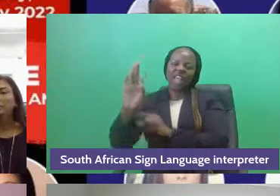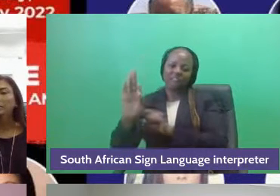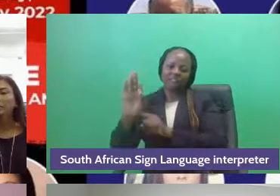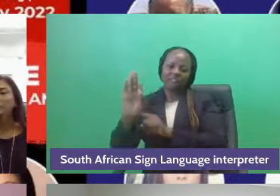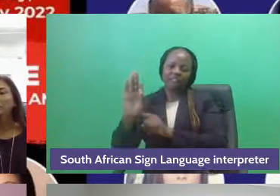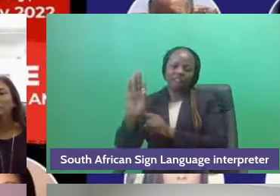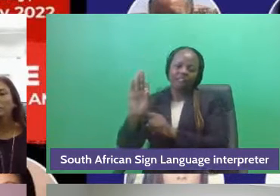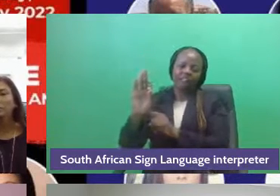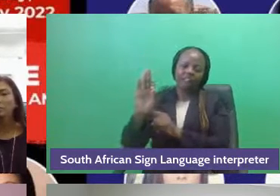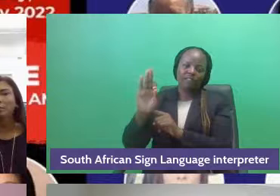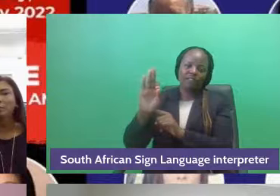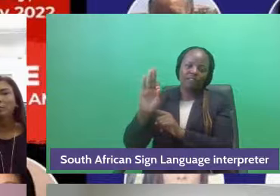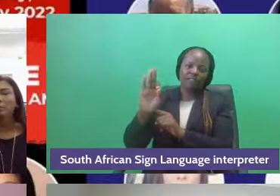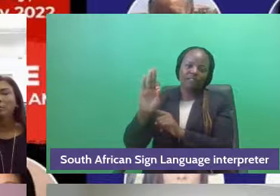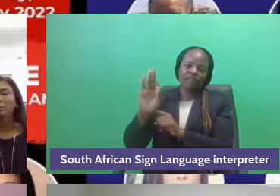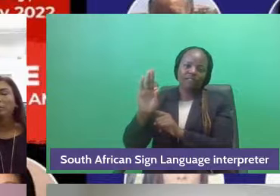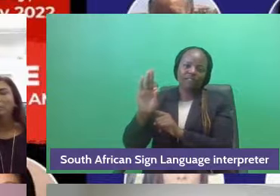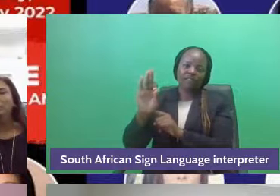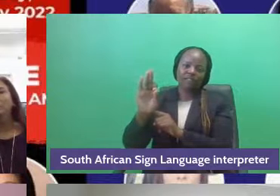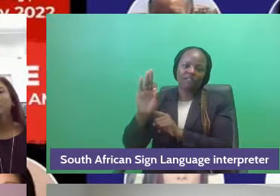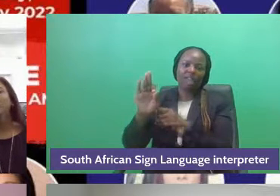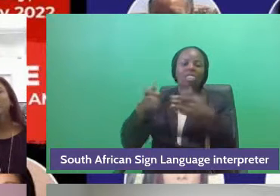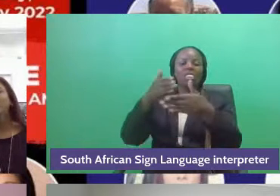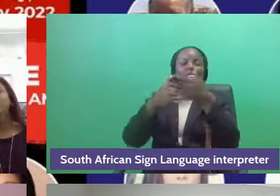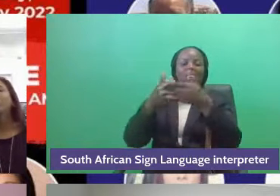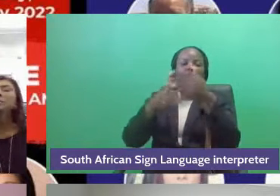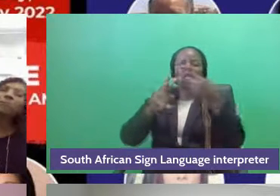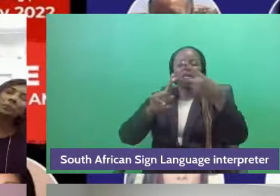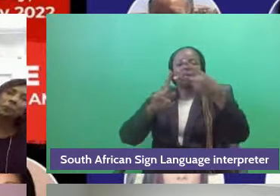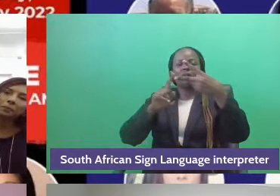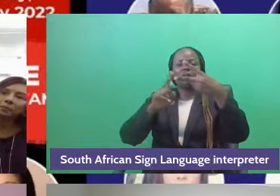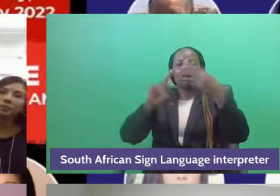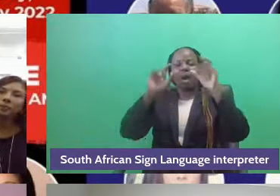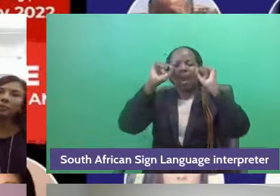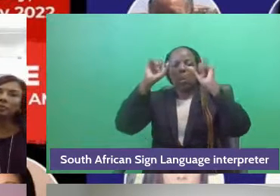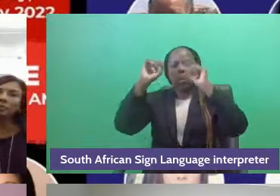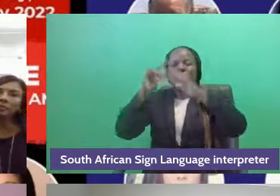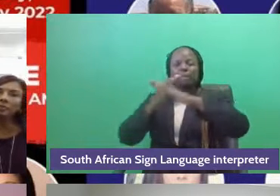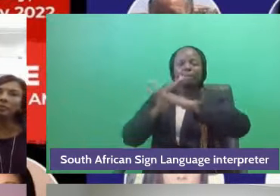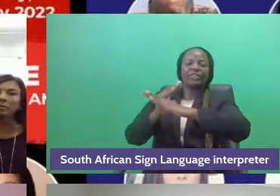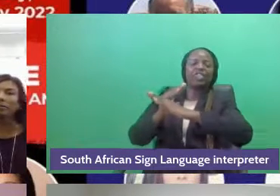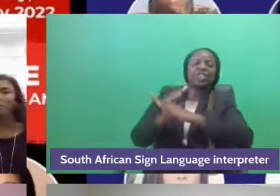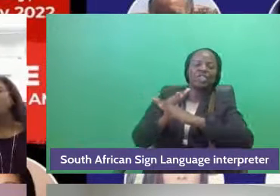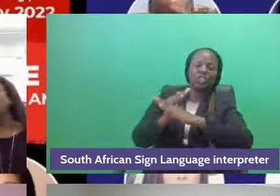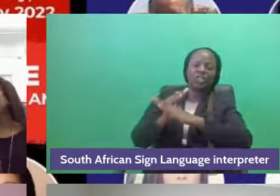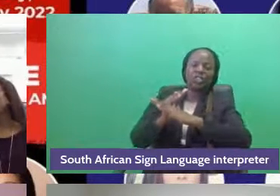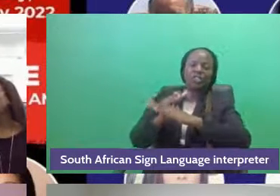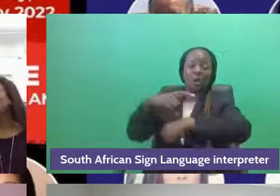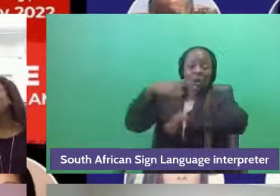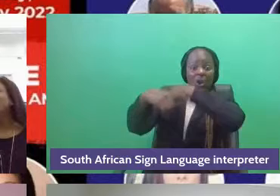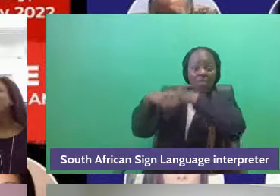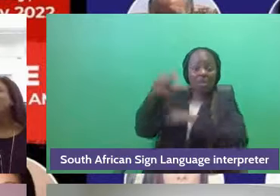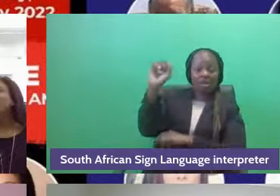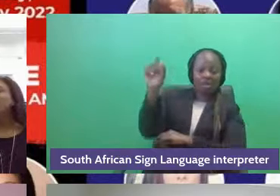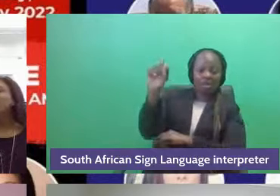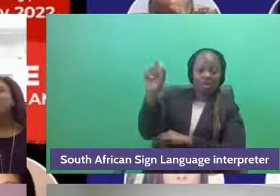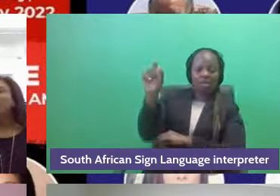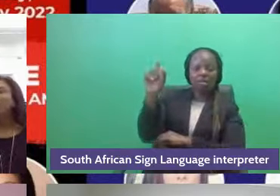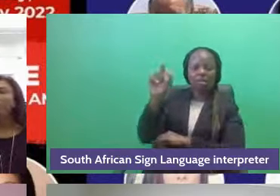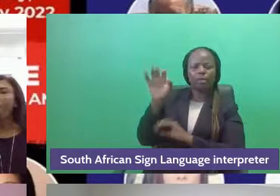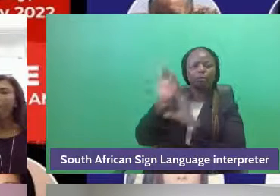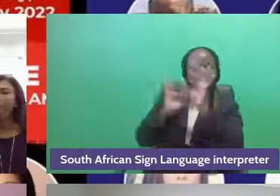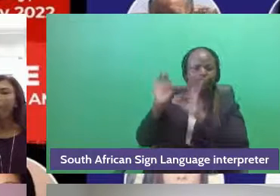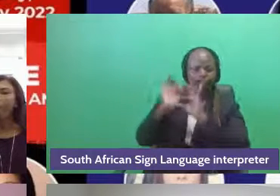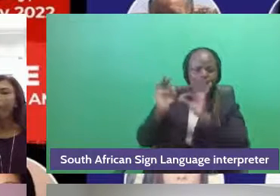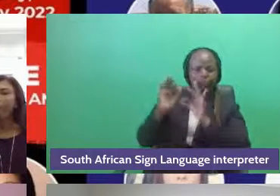The second barrier that's faced is awareness and prevention. At the summit, it was made very